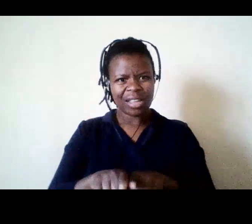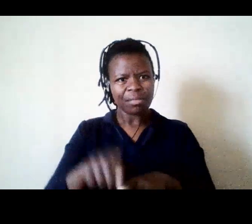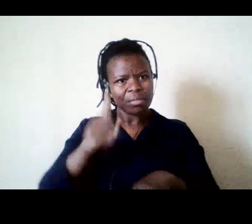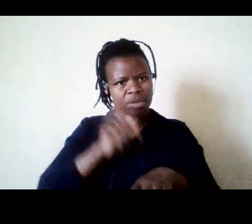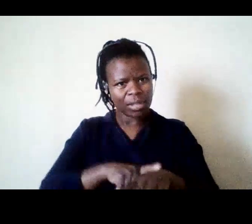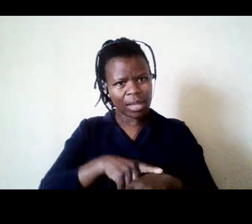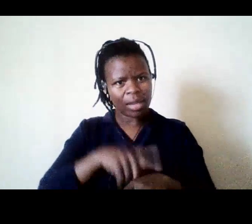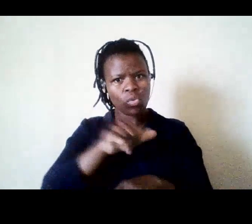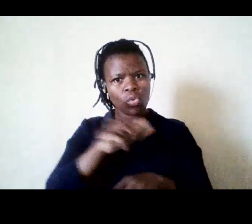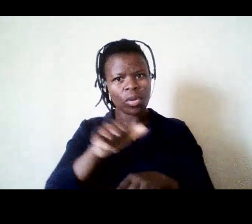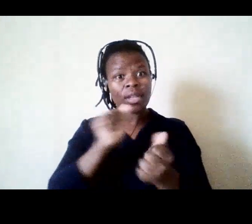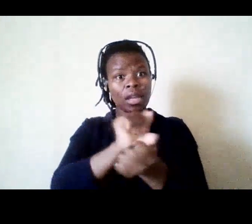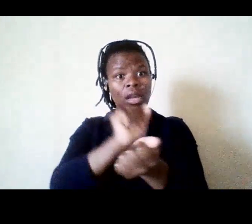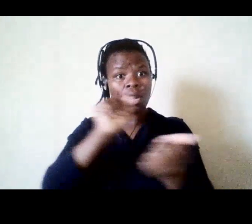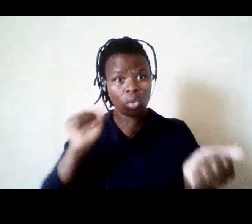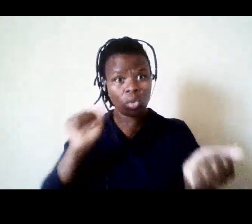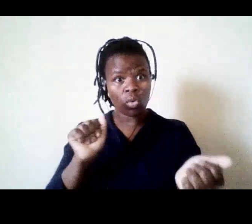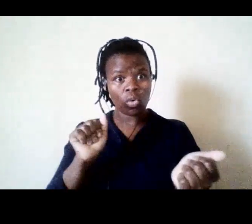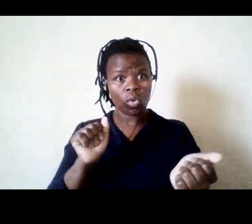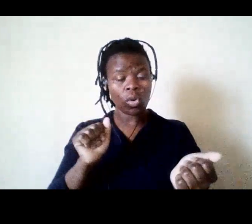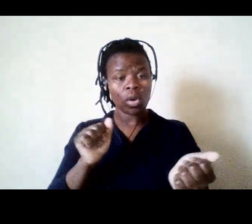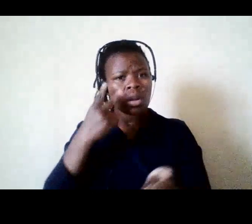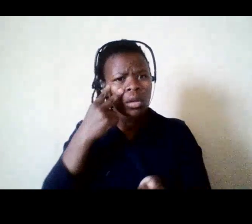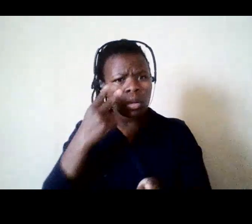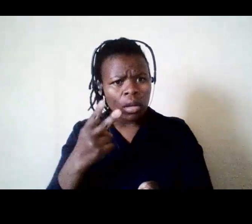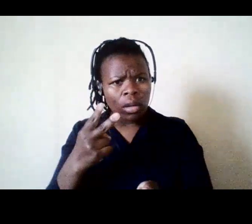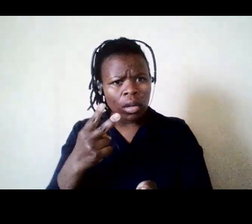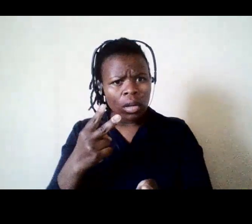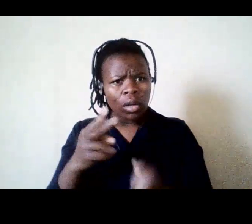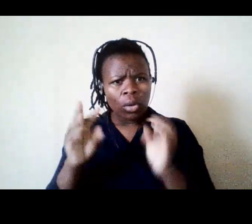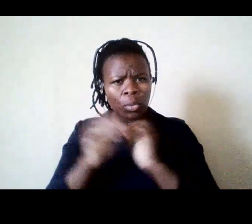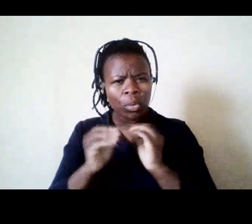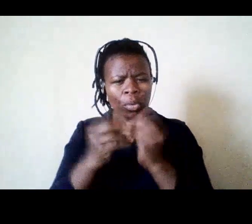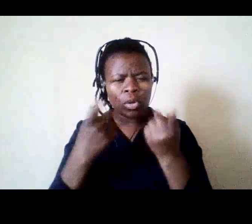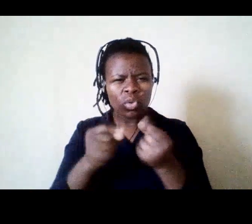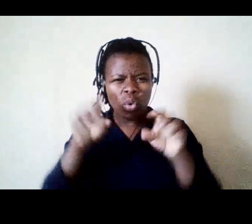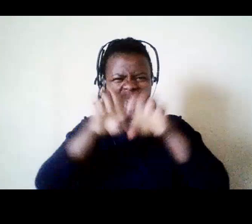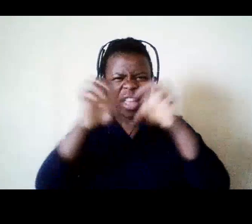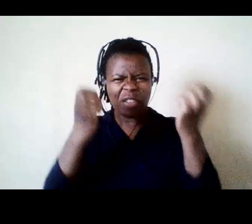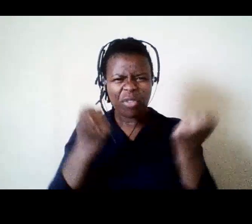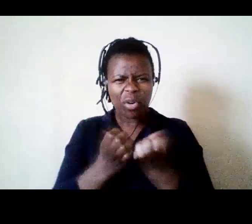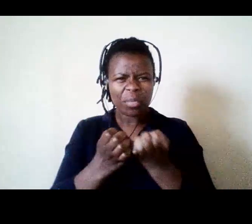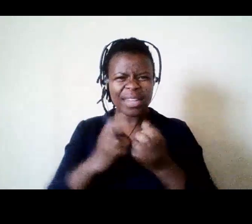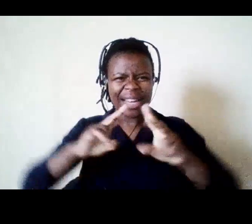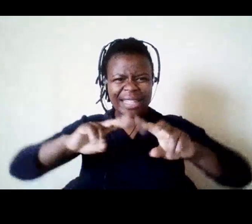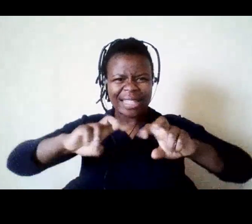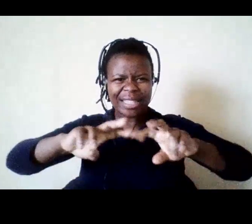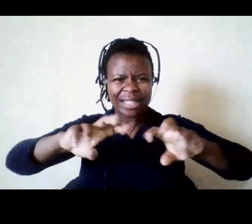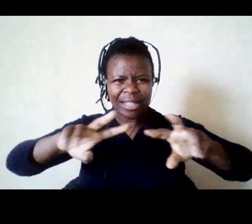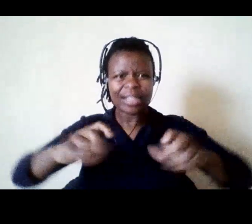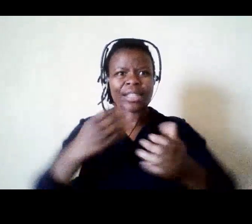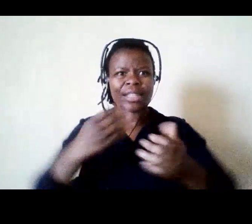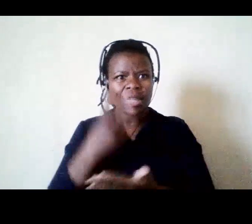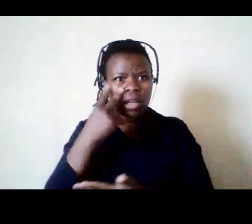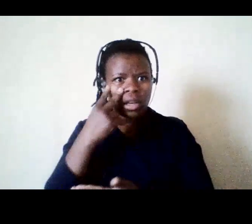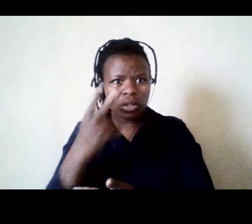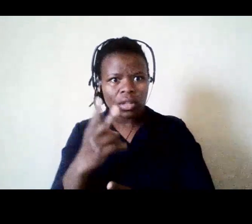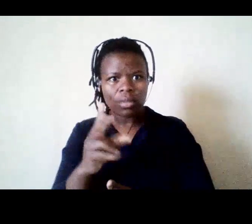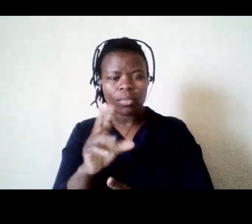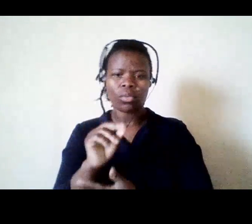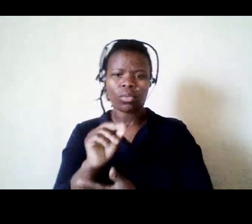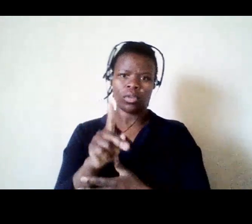they do not do environmental screening to check on the factors that would influence